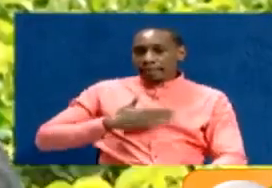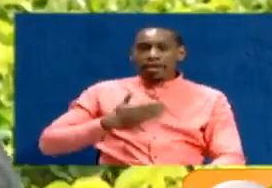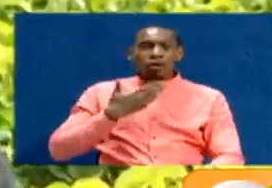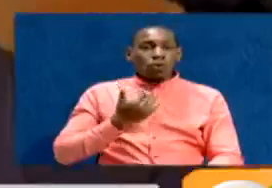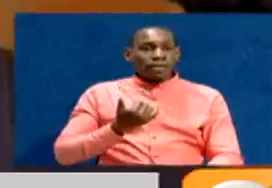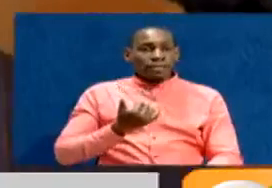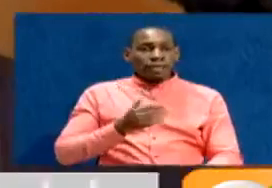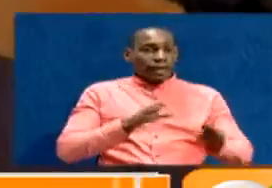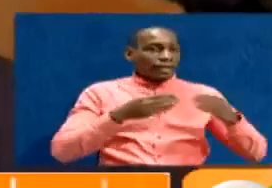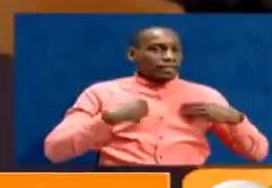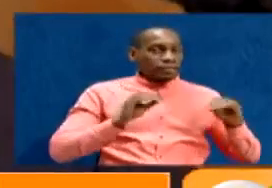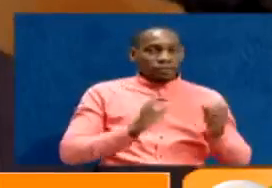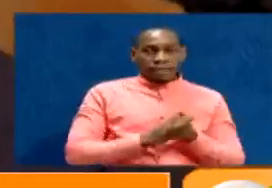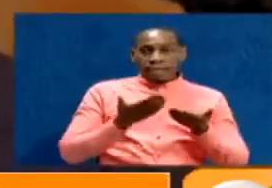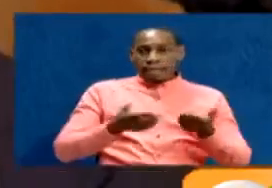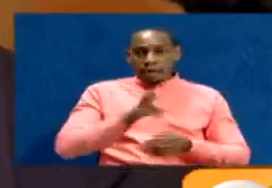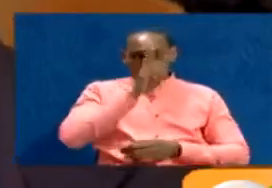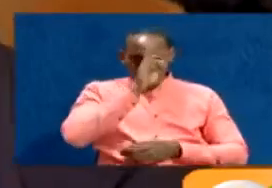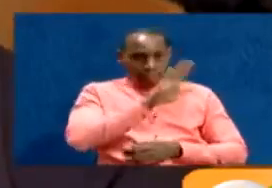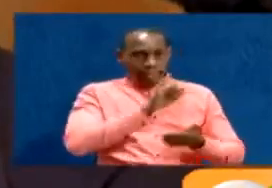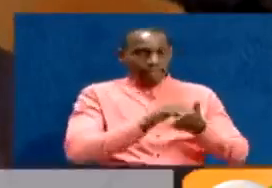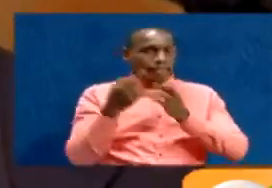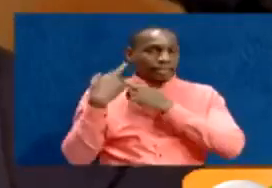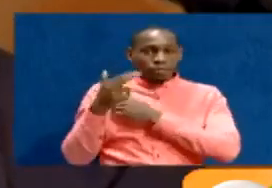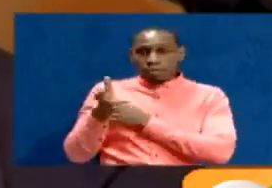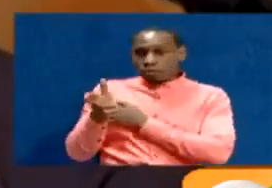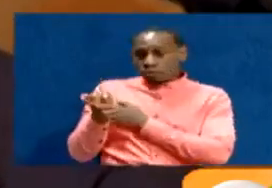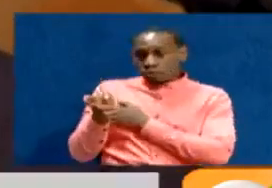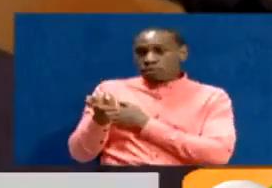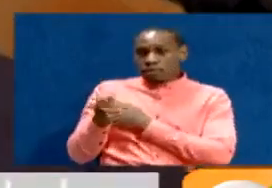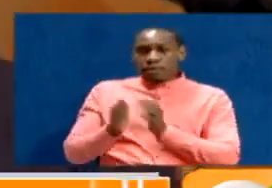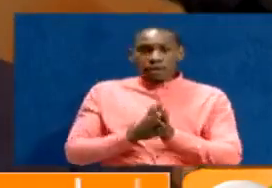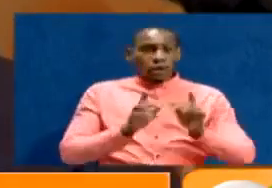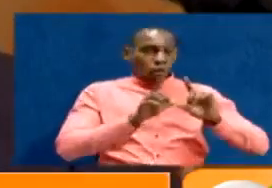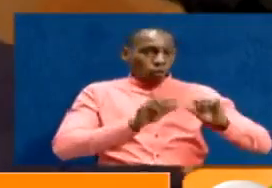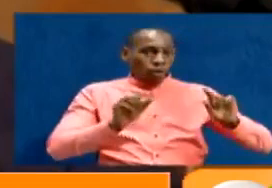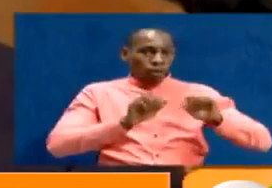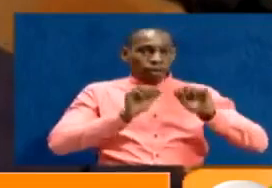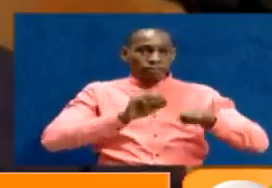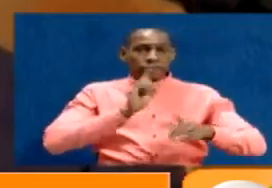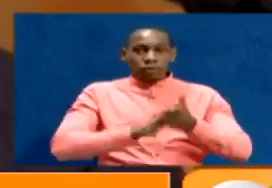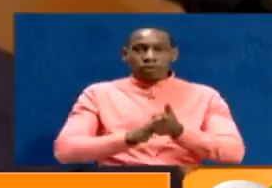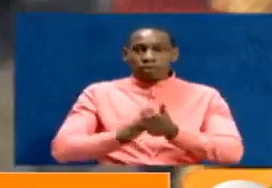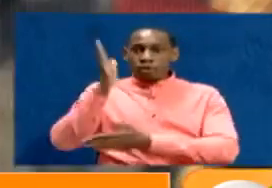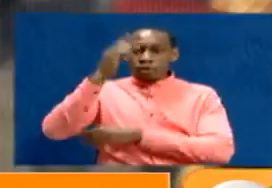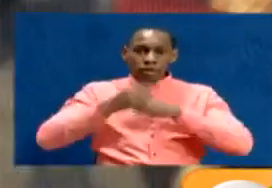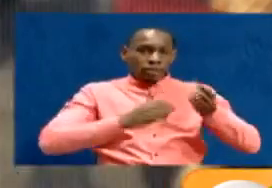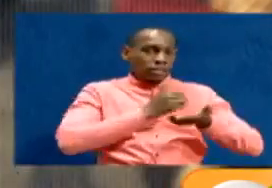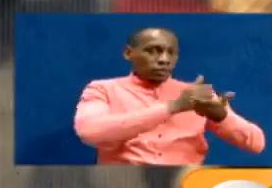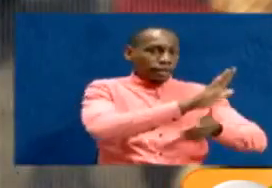hawataki kusema. Kwa hivyo, huyo asigali mwenye alimtoa uhai. Nitaweza sema, Mungu aendelee kumsaidia